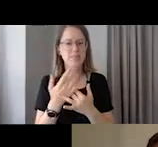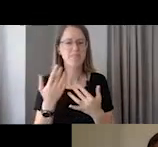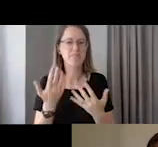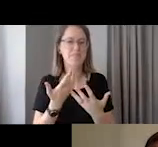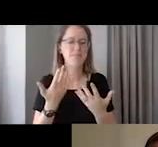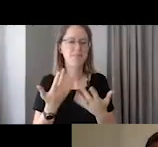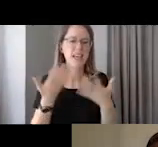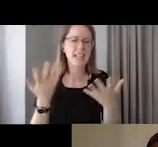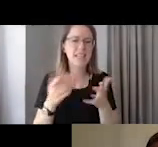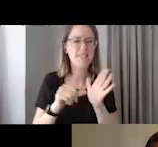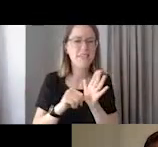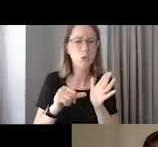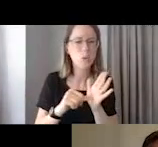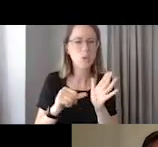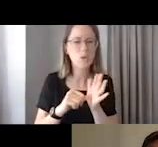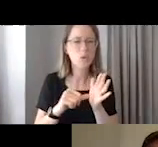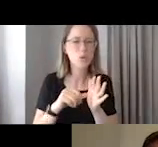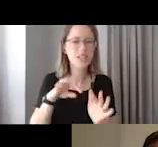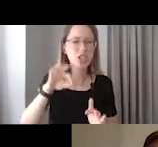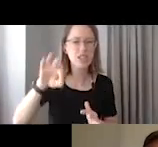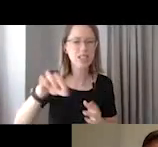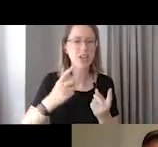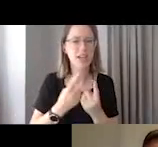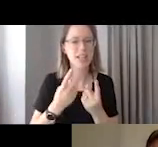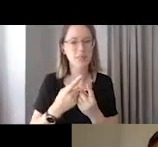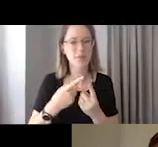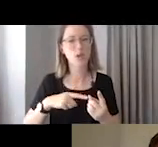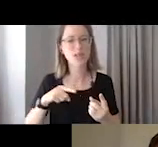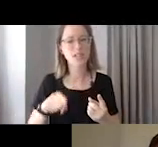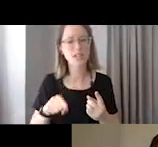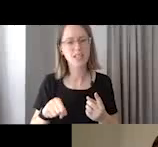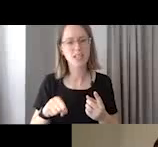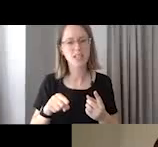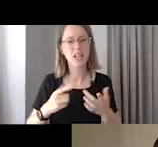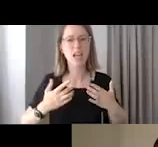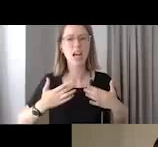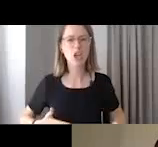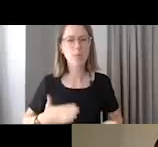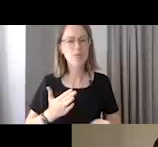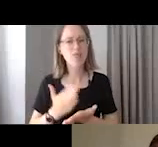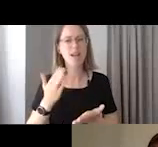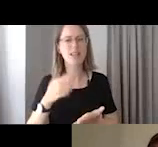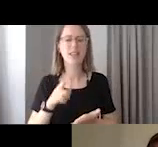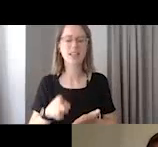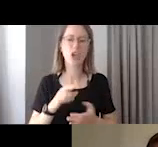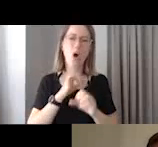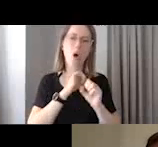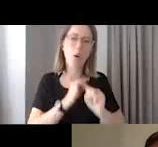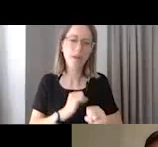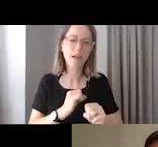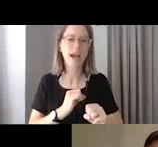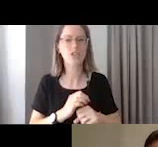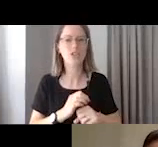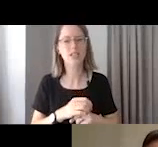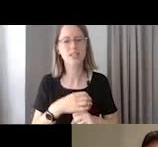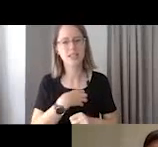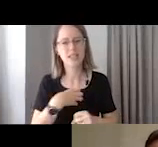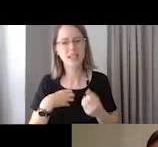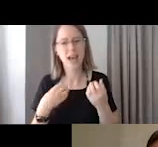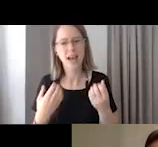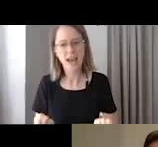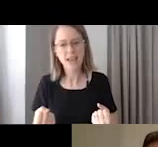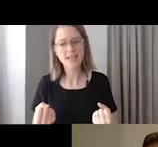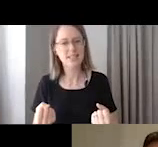it's difficult for me to even suggest these things because this is a matter of human rights. These are obligations the state has